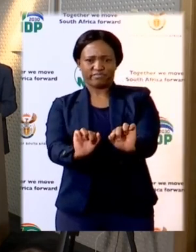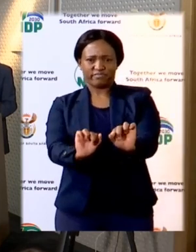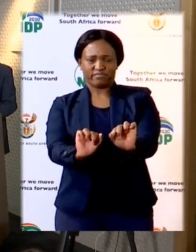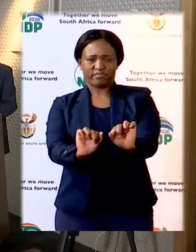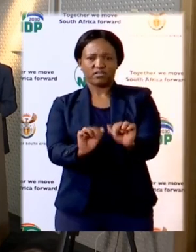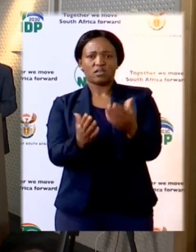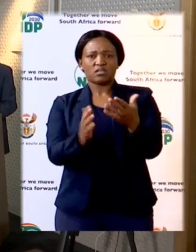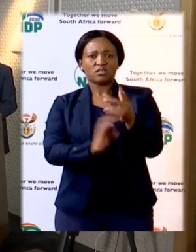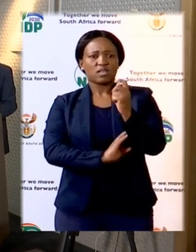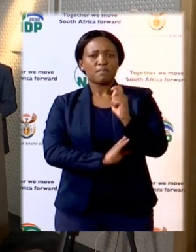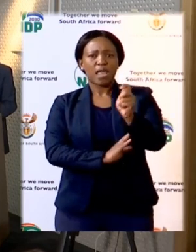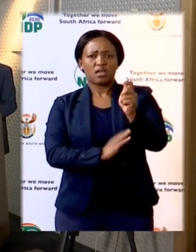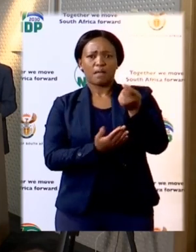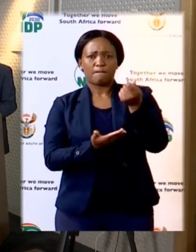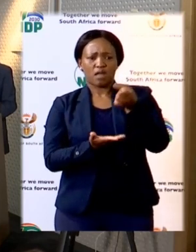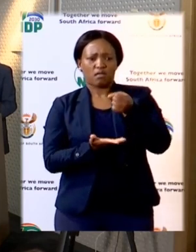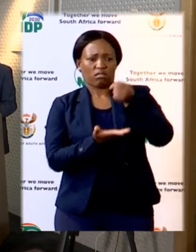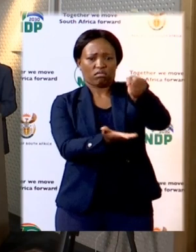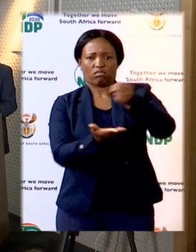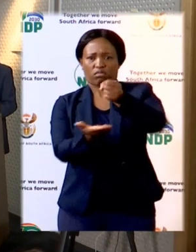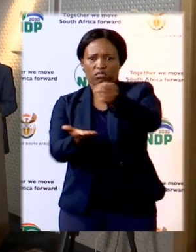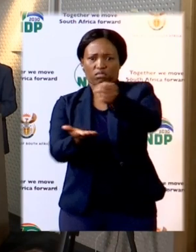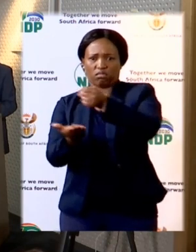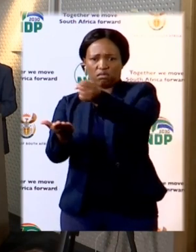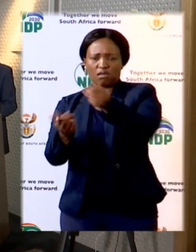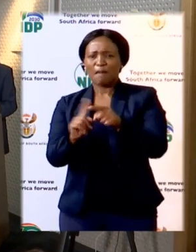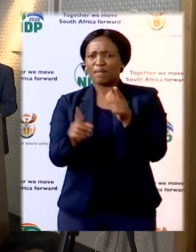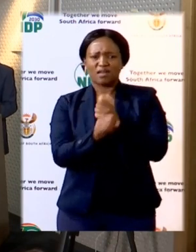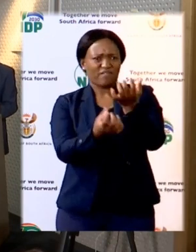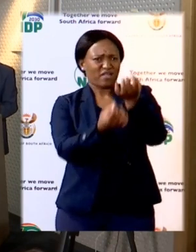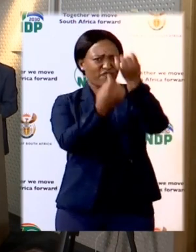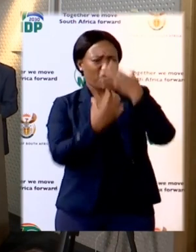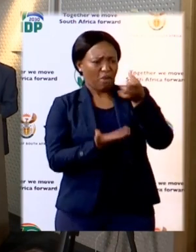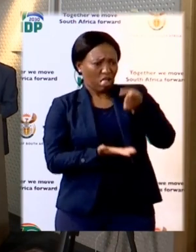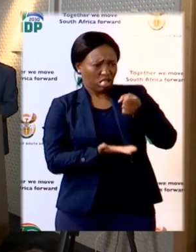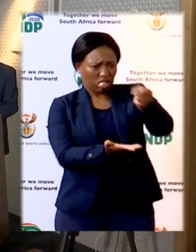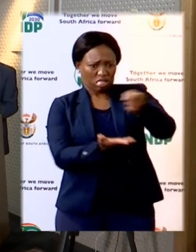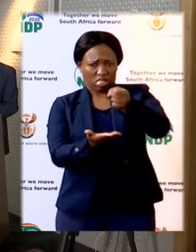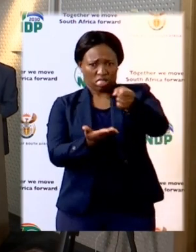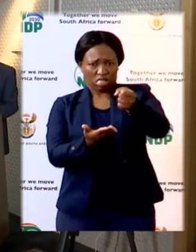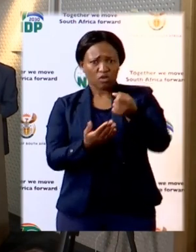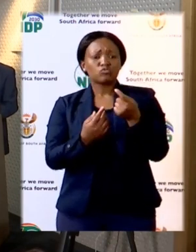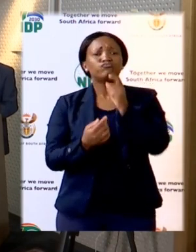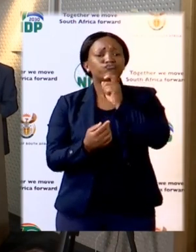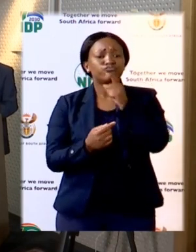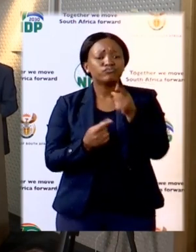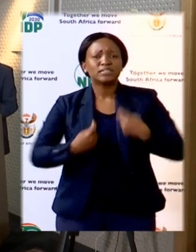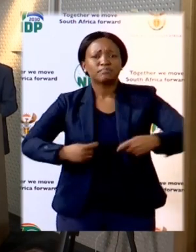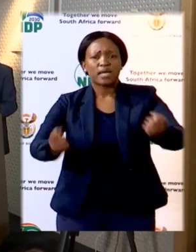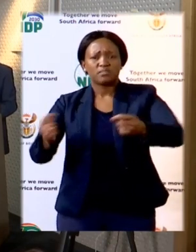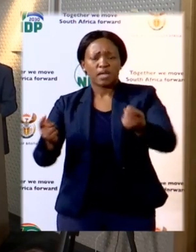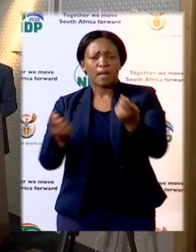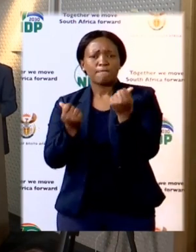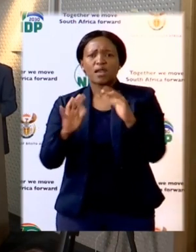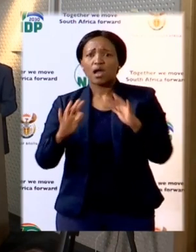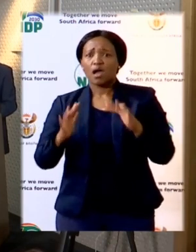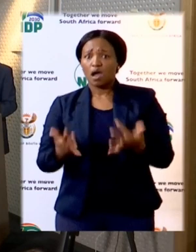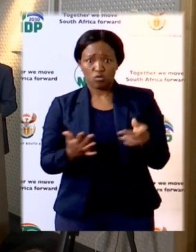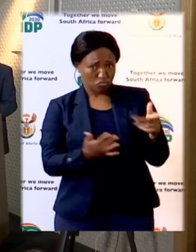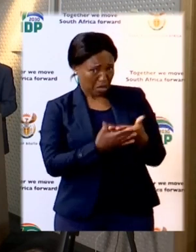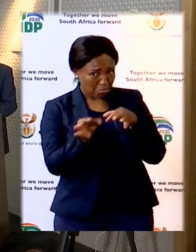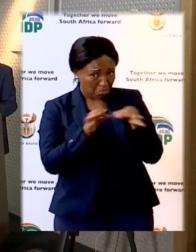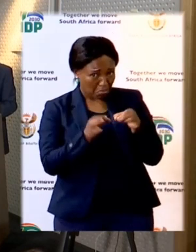They've been paid out in a lump sum, but with no indication of how to apportion that sum. Are you aware of these issues, and what are you doing to address